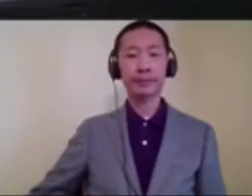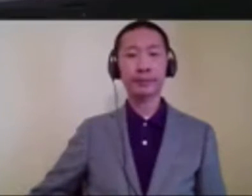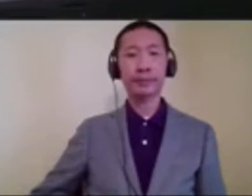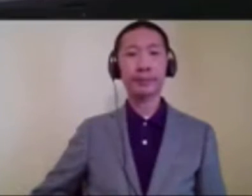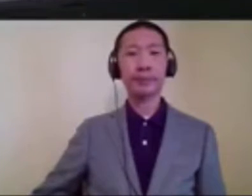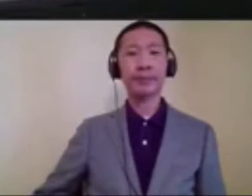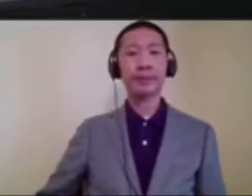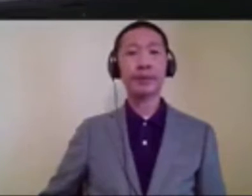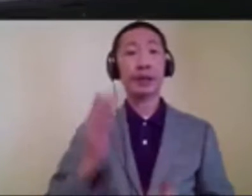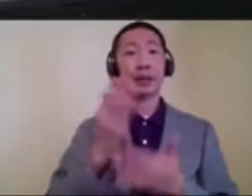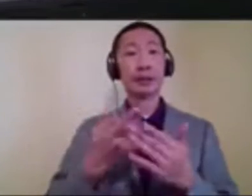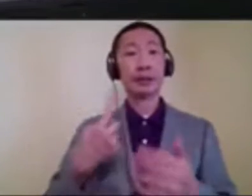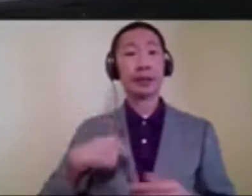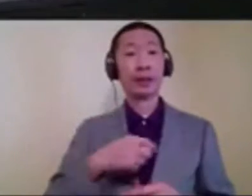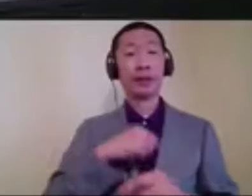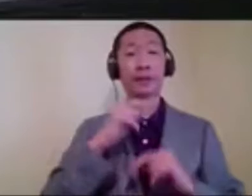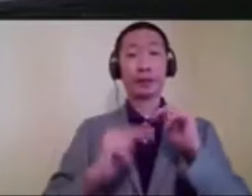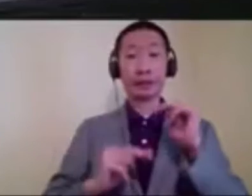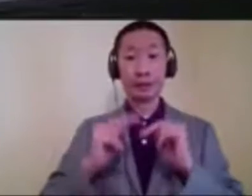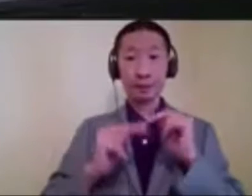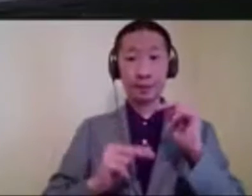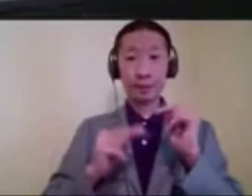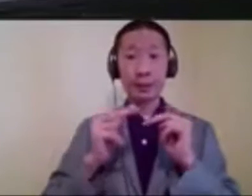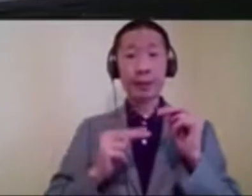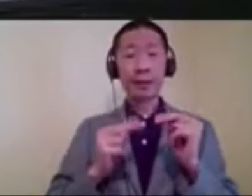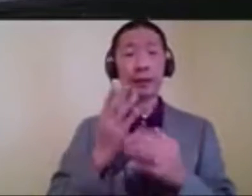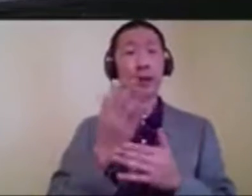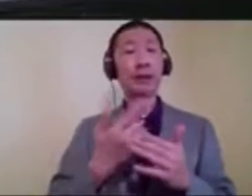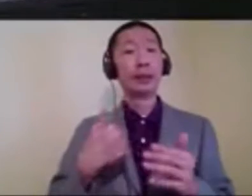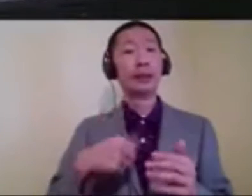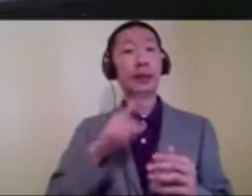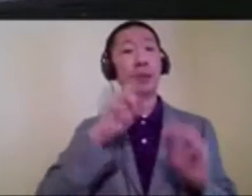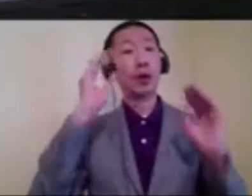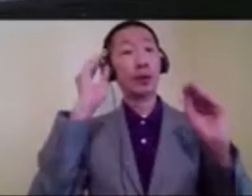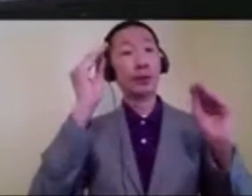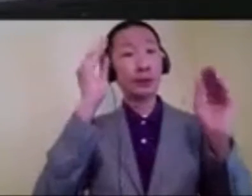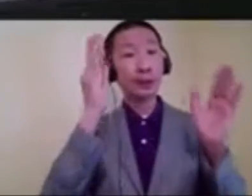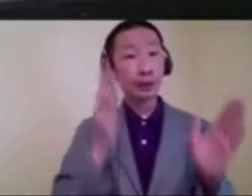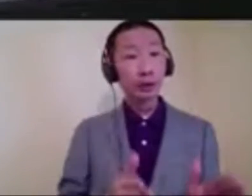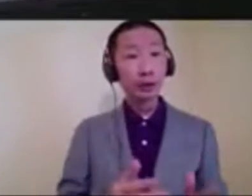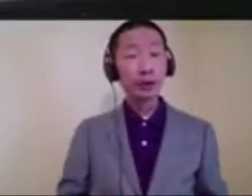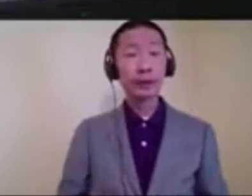Some of us build, and some are teachers.